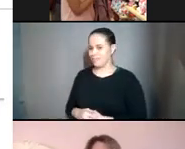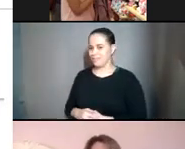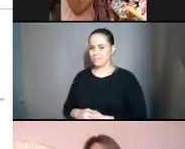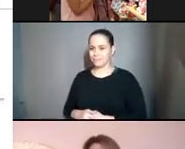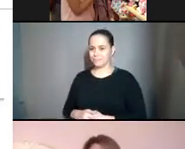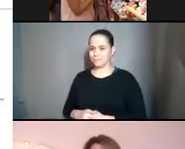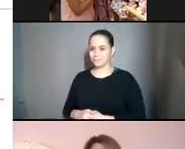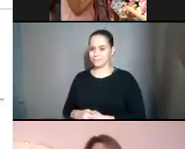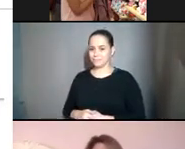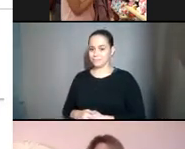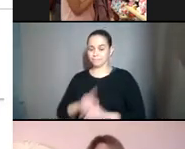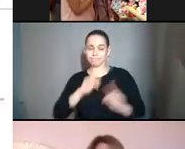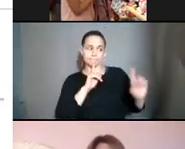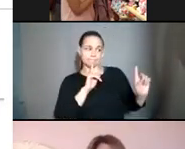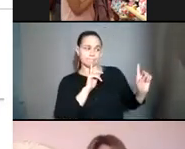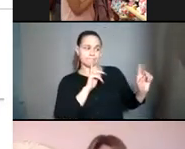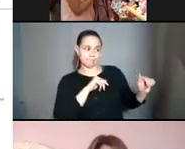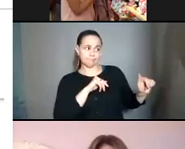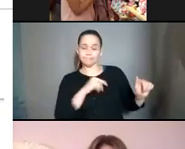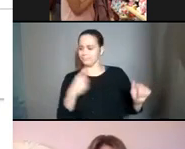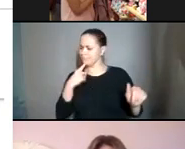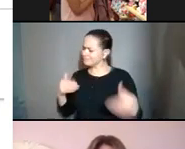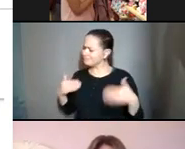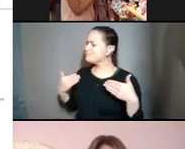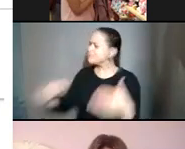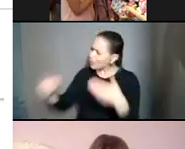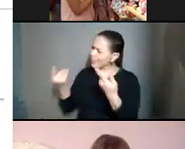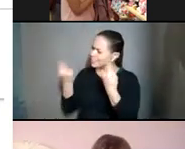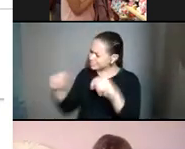When he responds to that, I would say, go ahead and try.